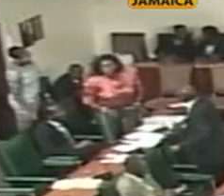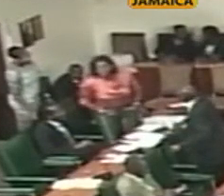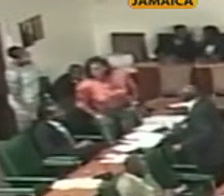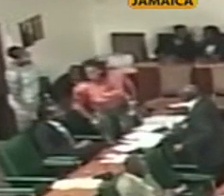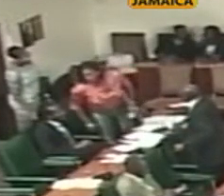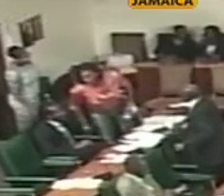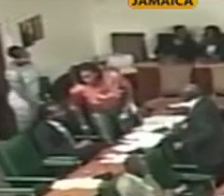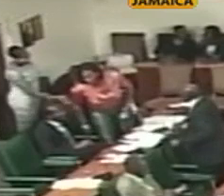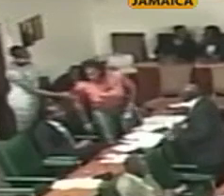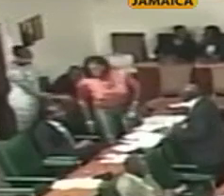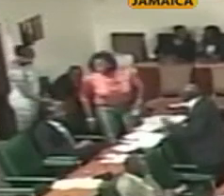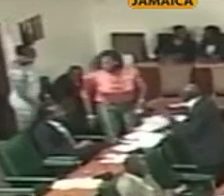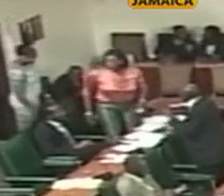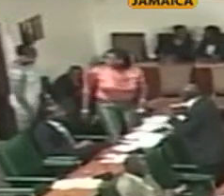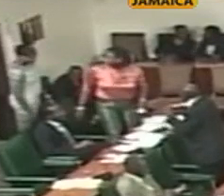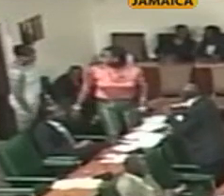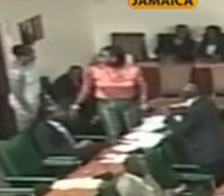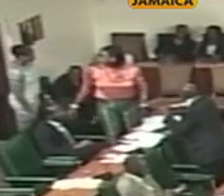382.